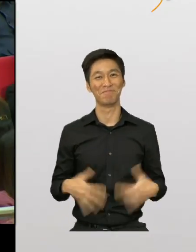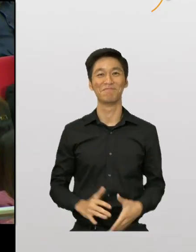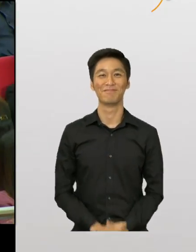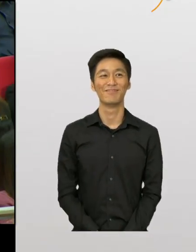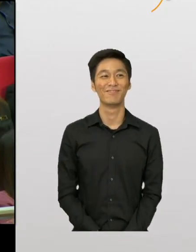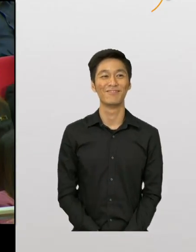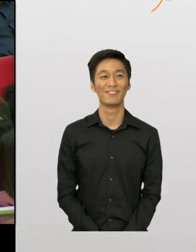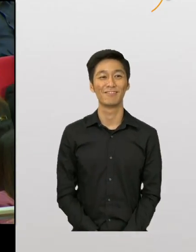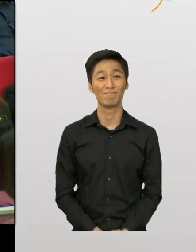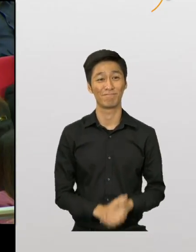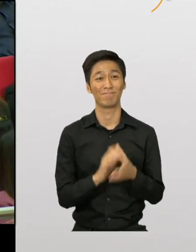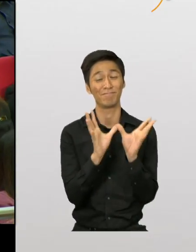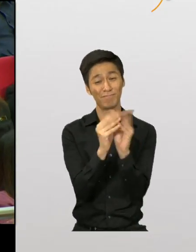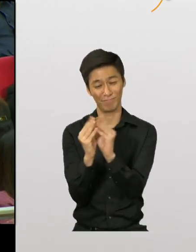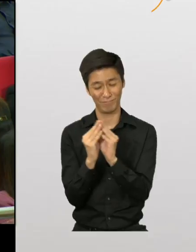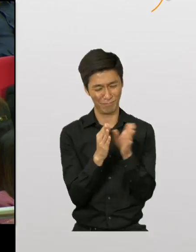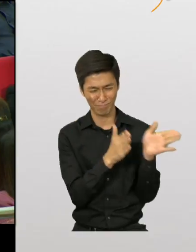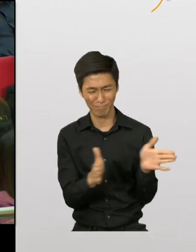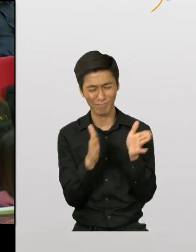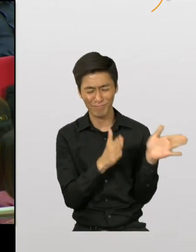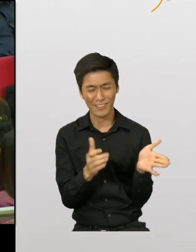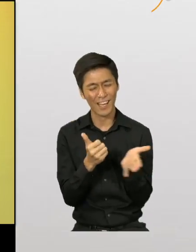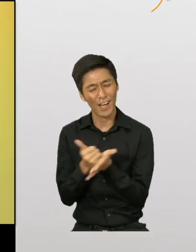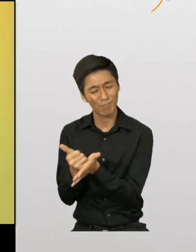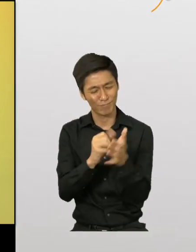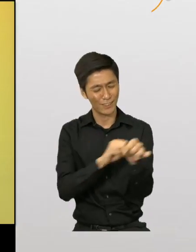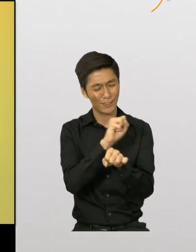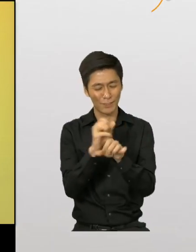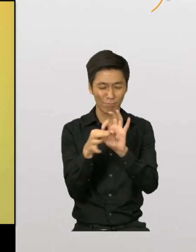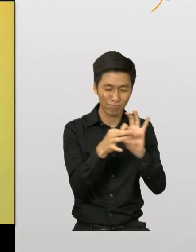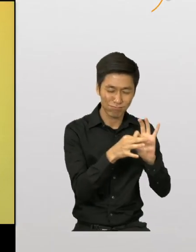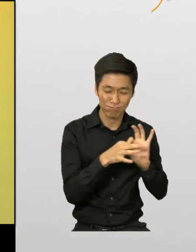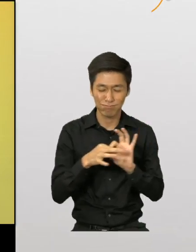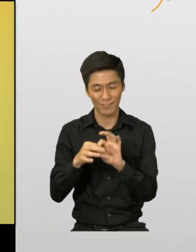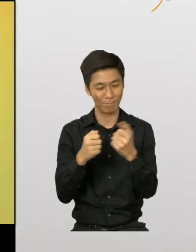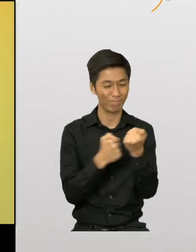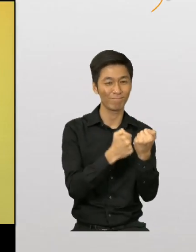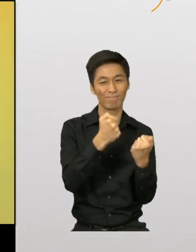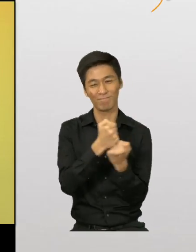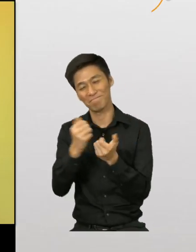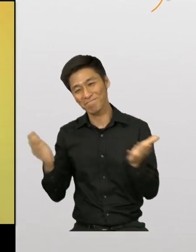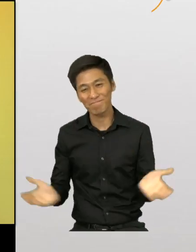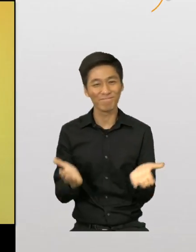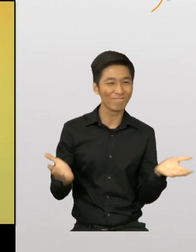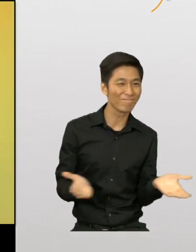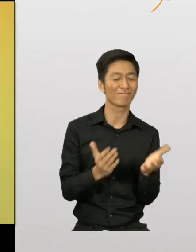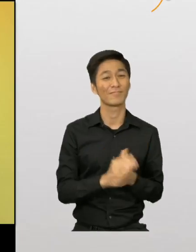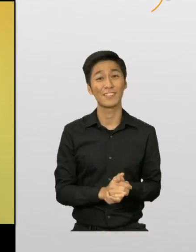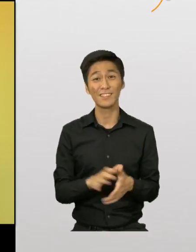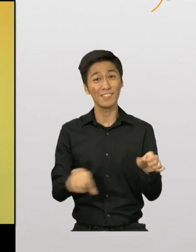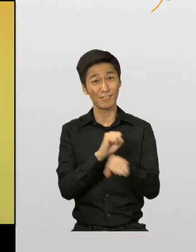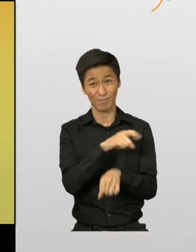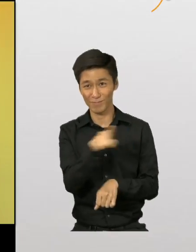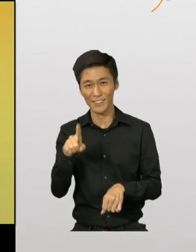Organizing the summit brought us all together, supporting and cheering one another on. We have every reason to feel proud of